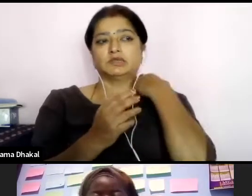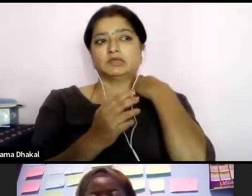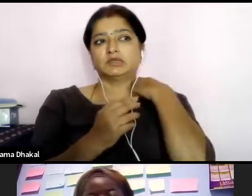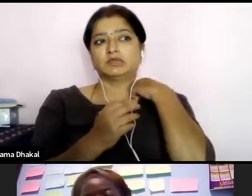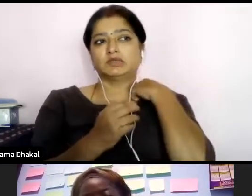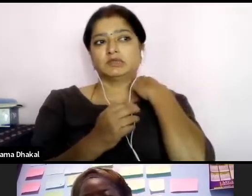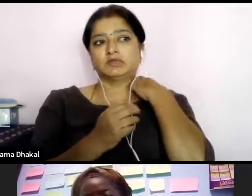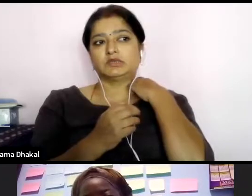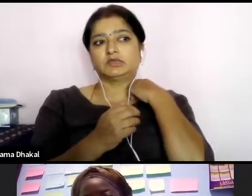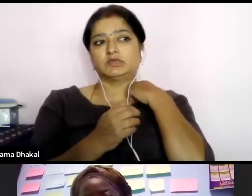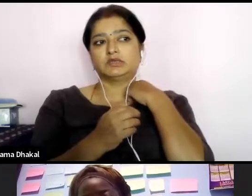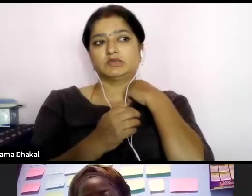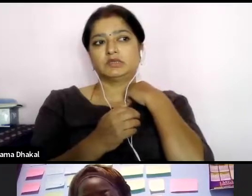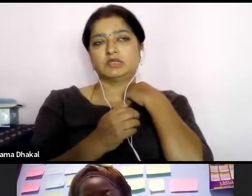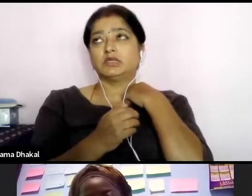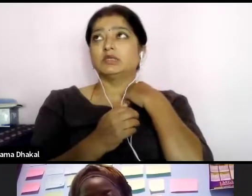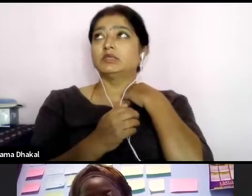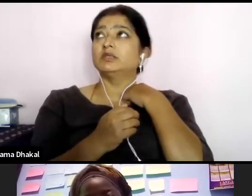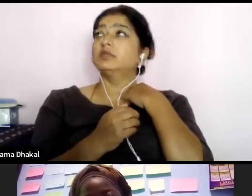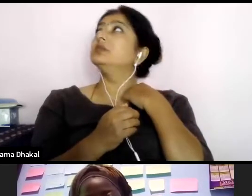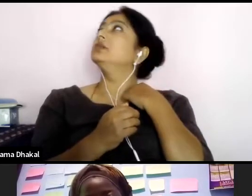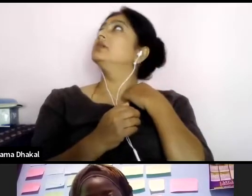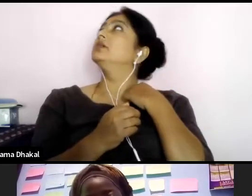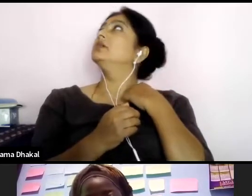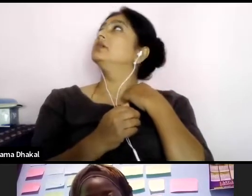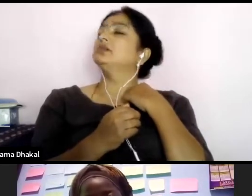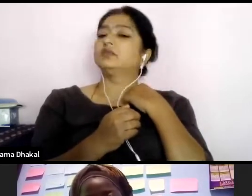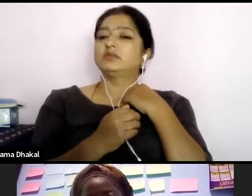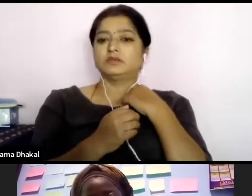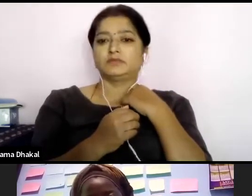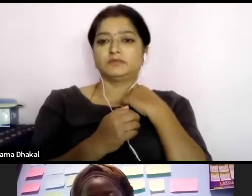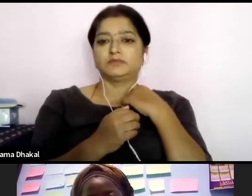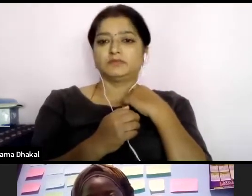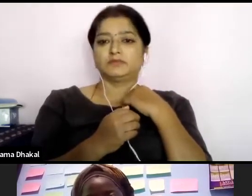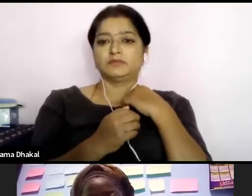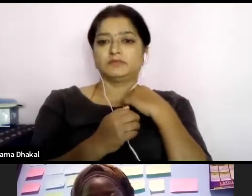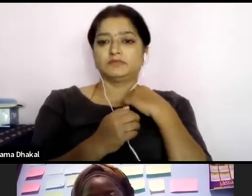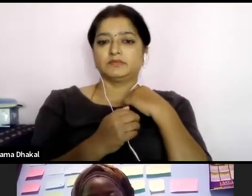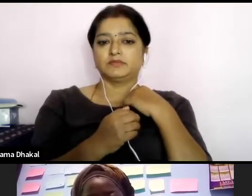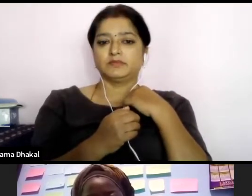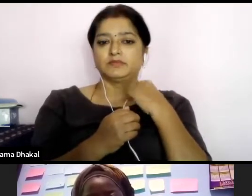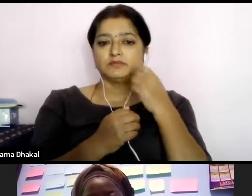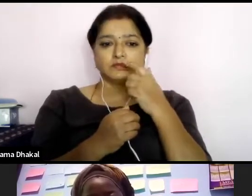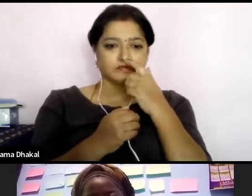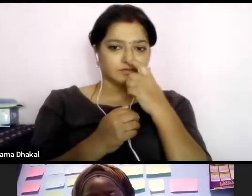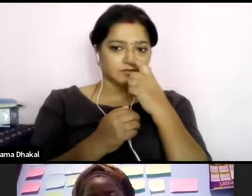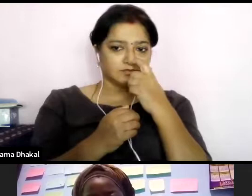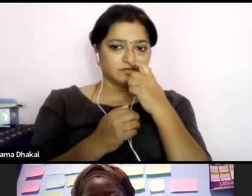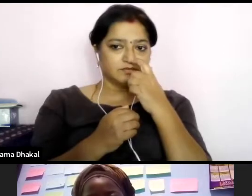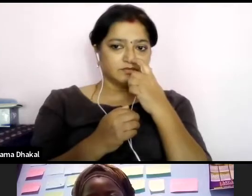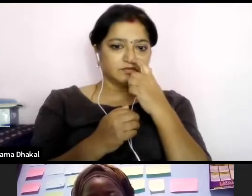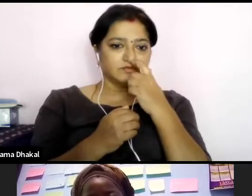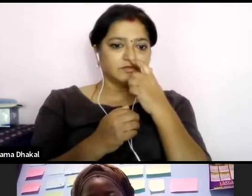first speaker had talked about that we're not just last people in the global south, but